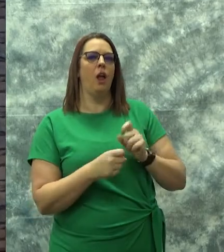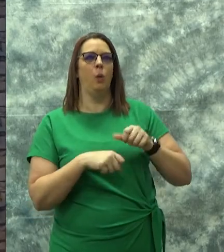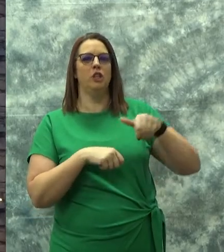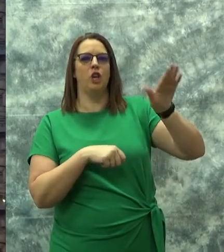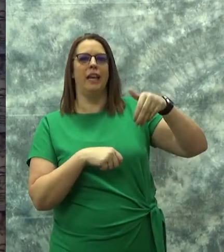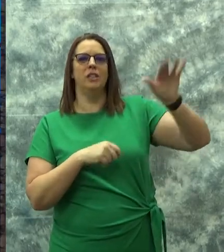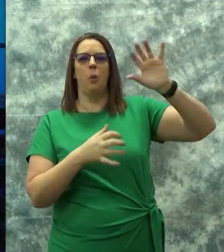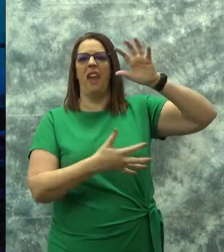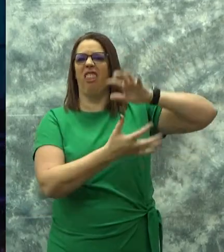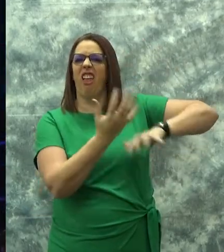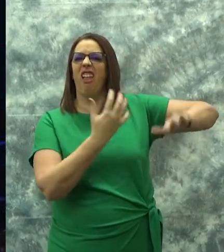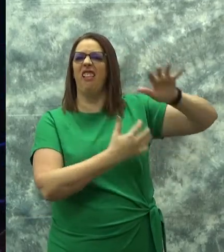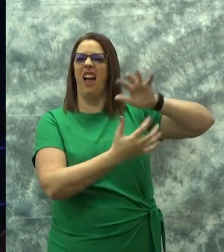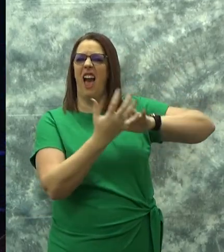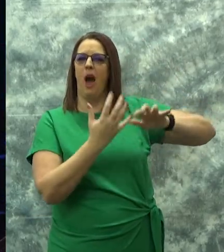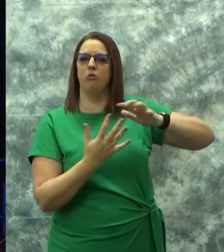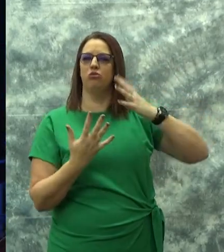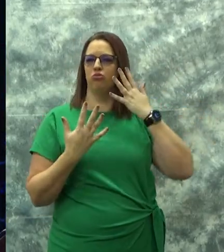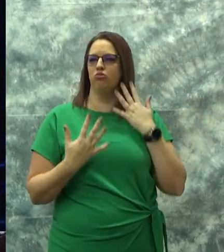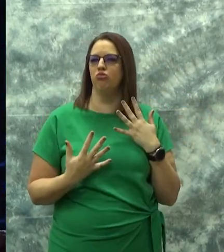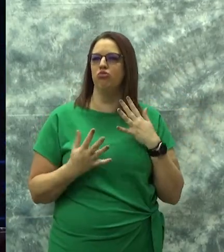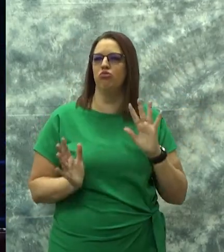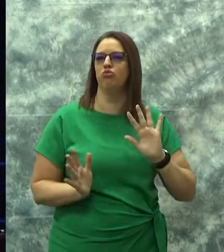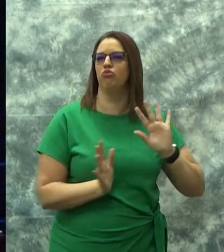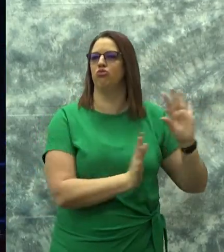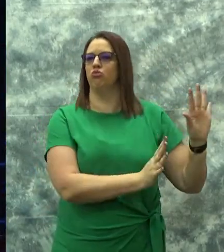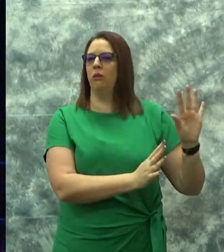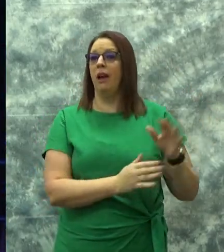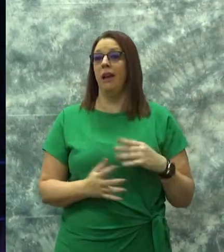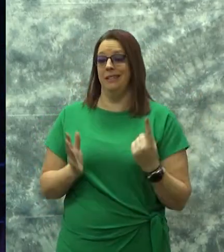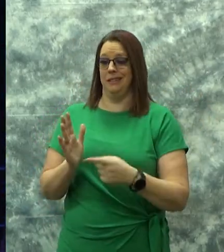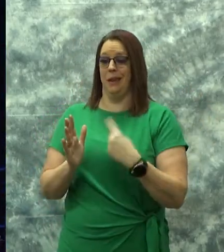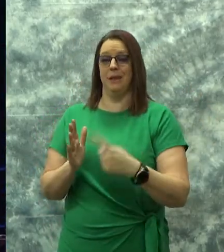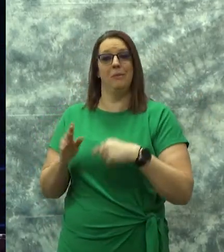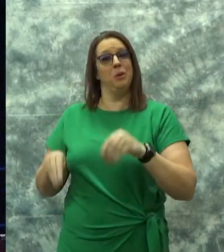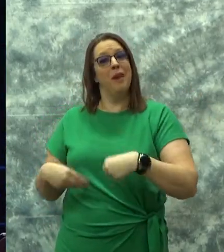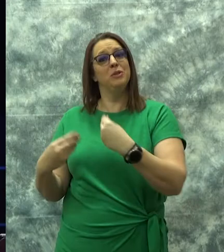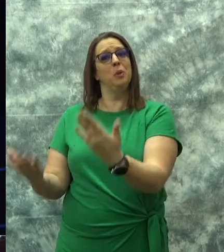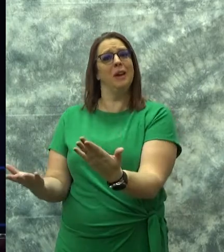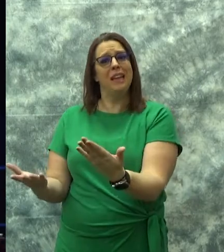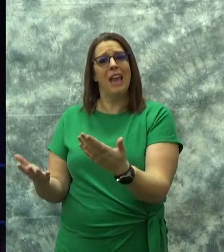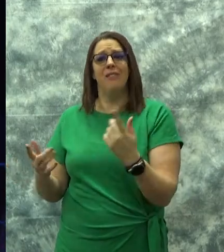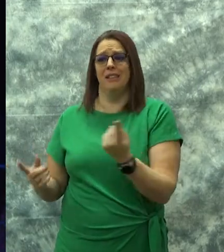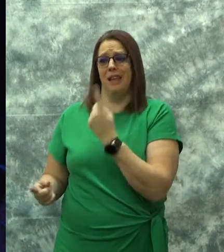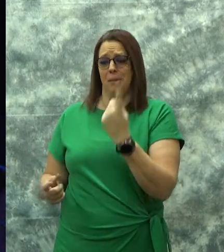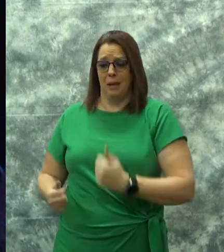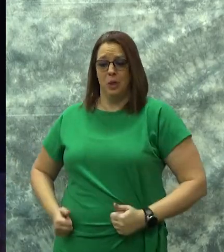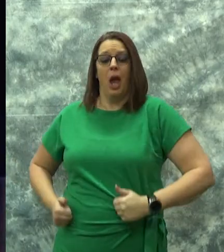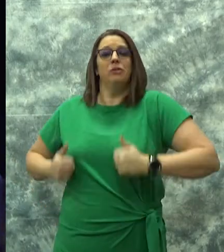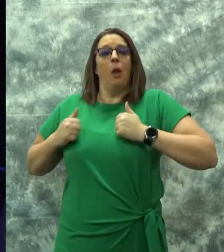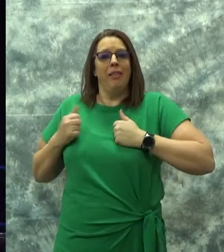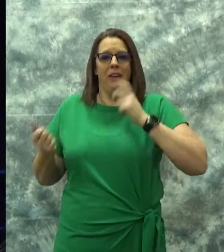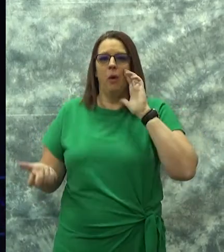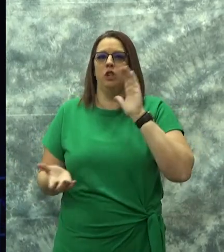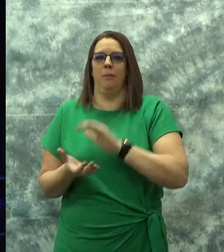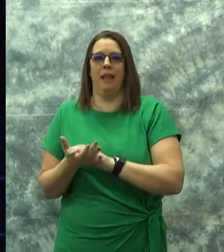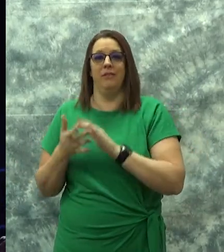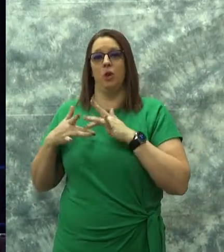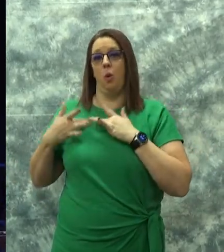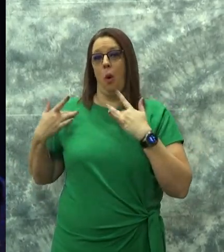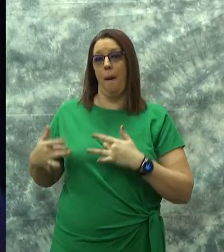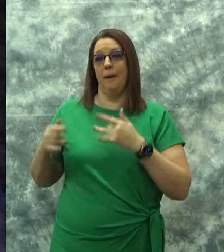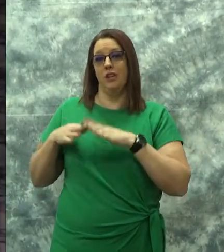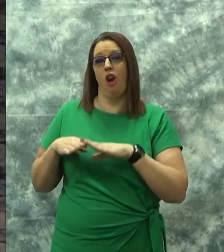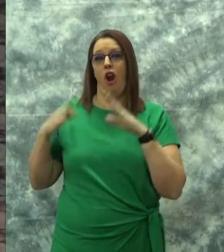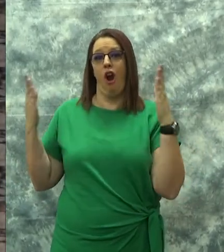the sky. Sometimes you gotta give and not receive. Sometimes you gotta live what you believe. Open your